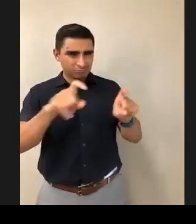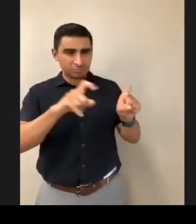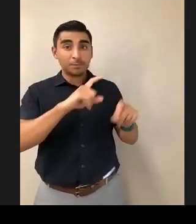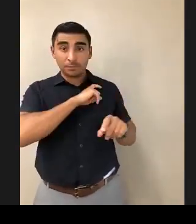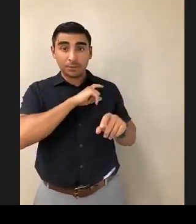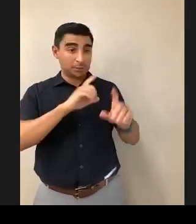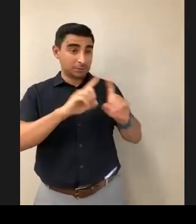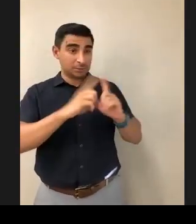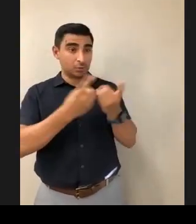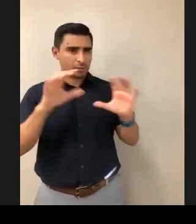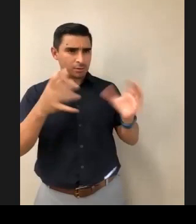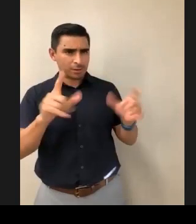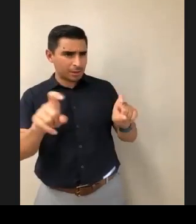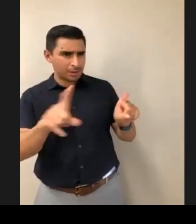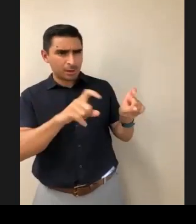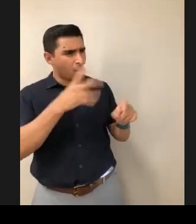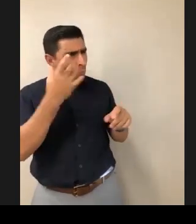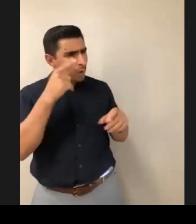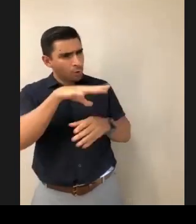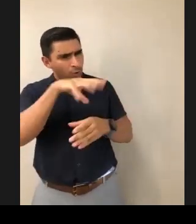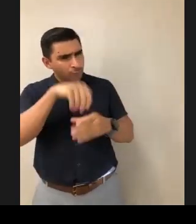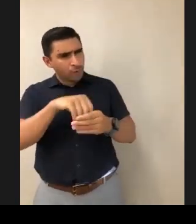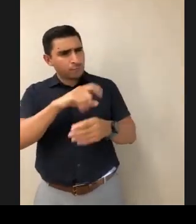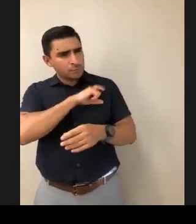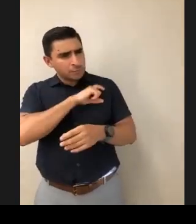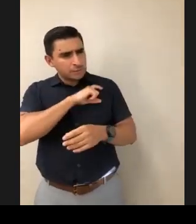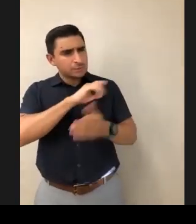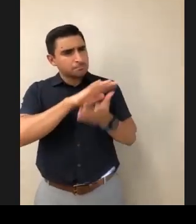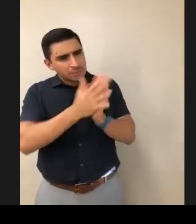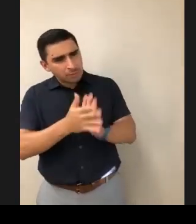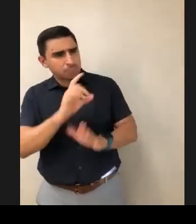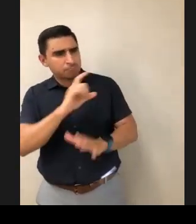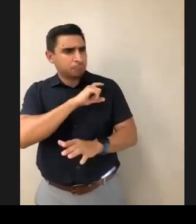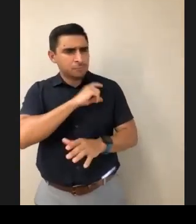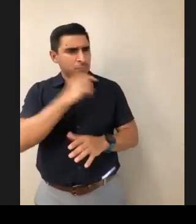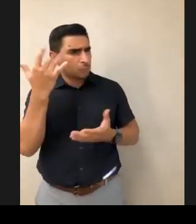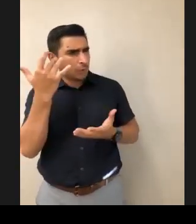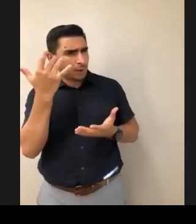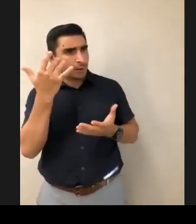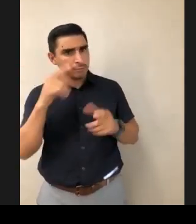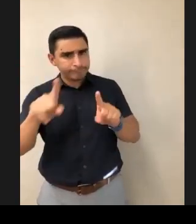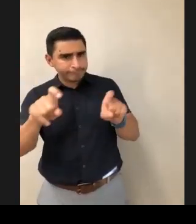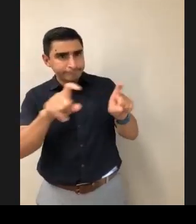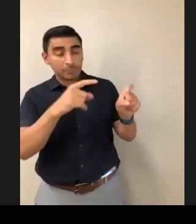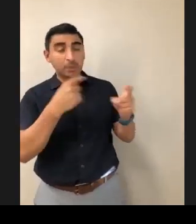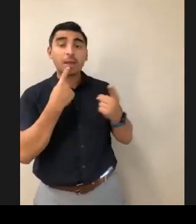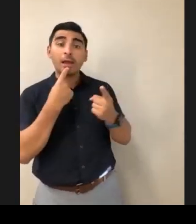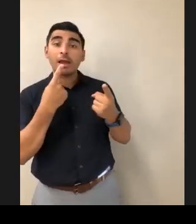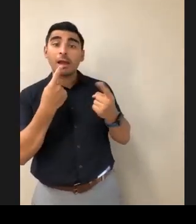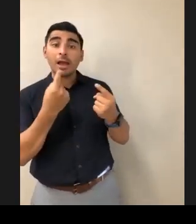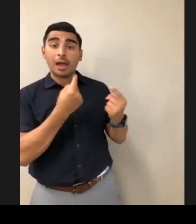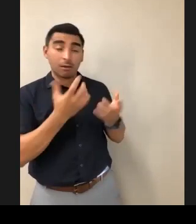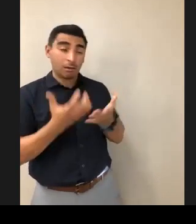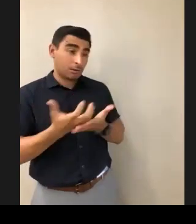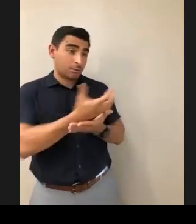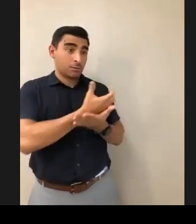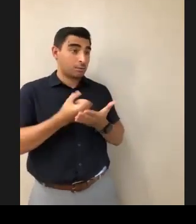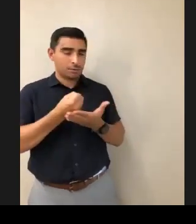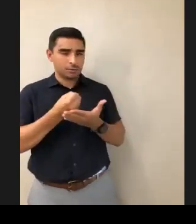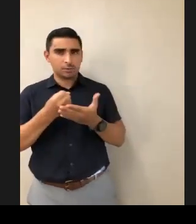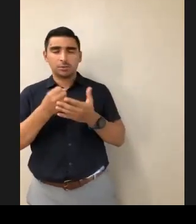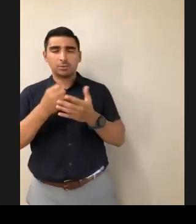get into this work? Why did you get into policing? The number one answer is because they want to